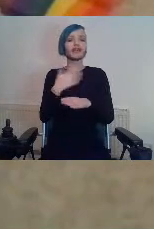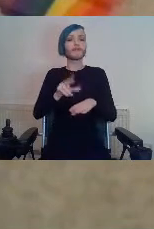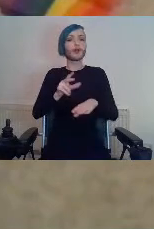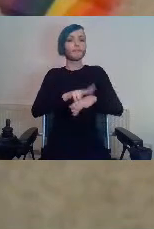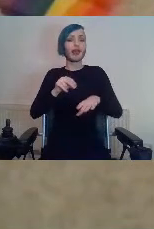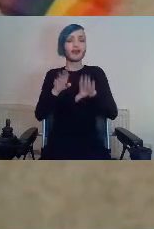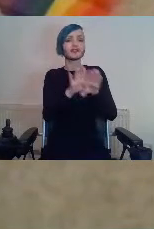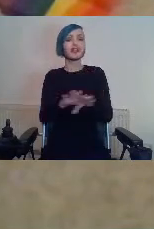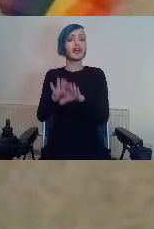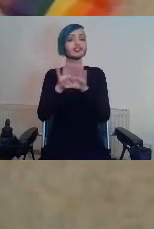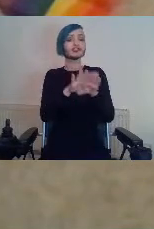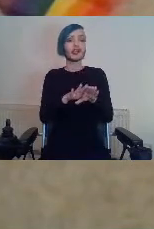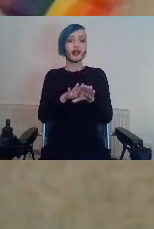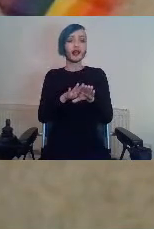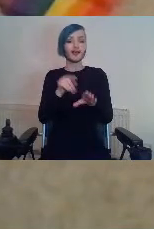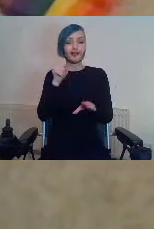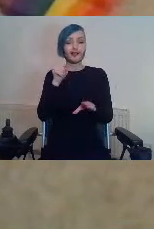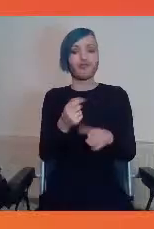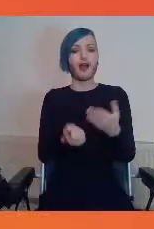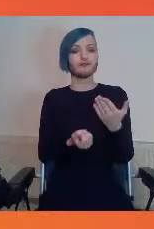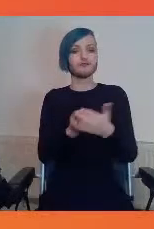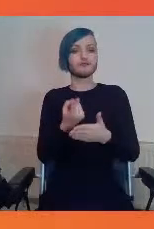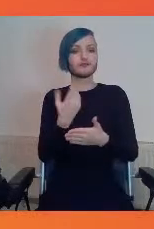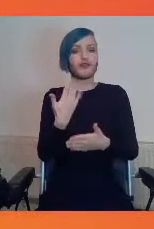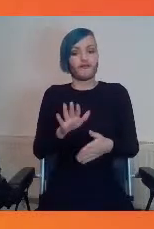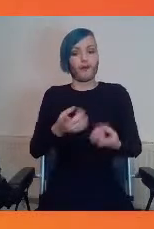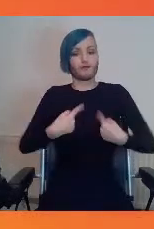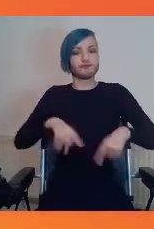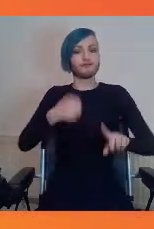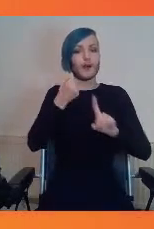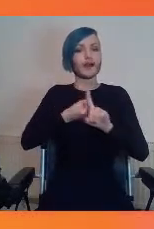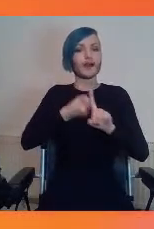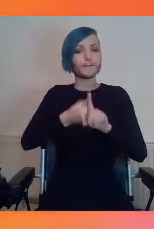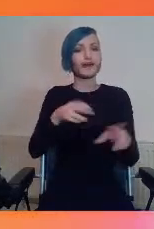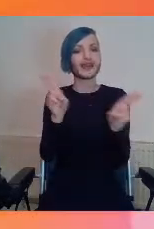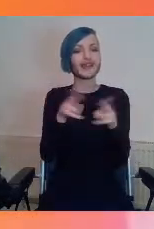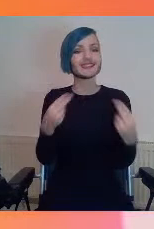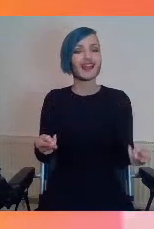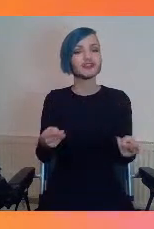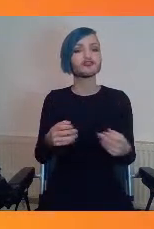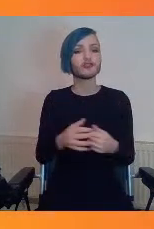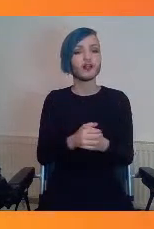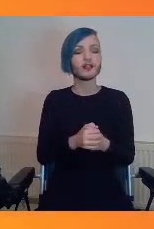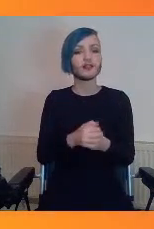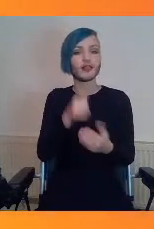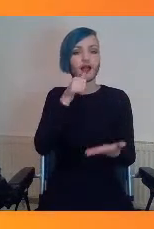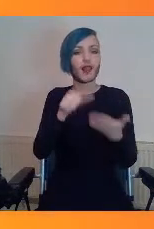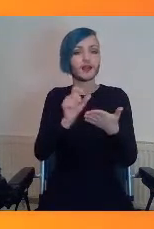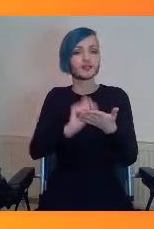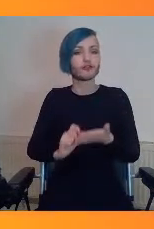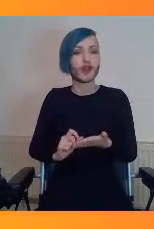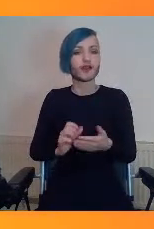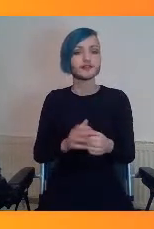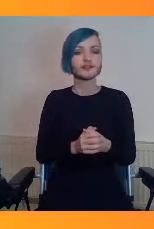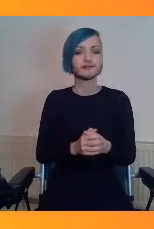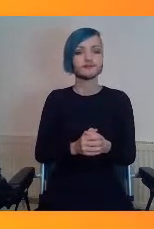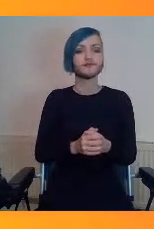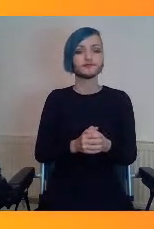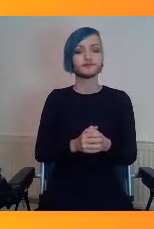result of our international campaign, and that was a direct change